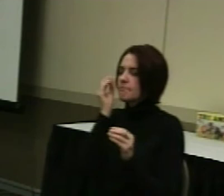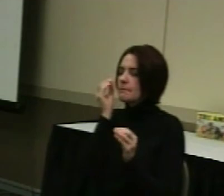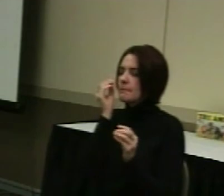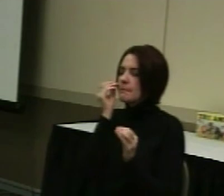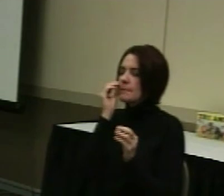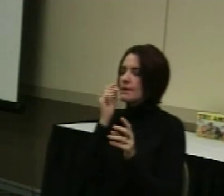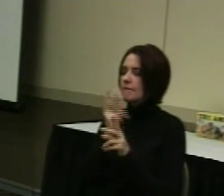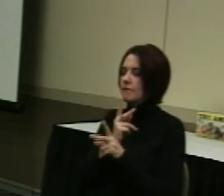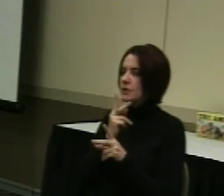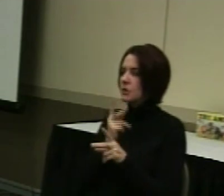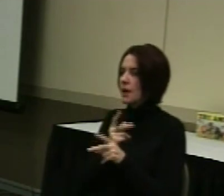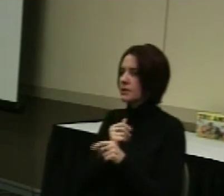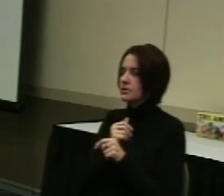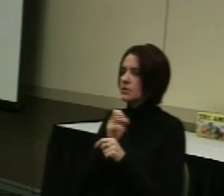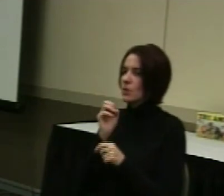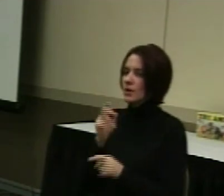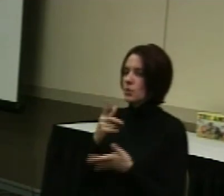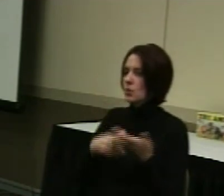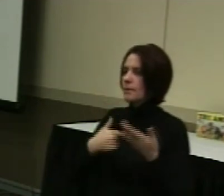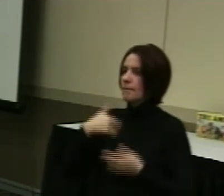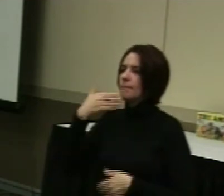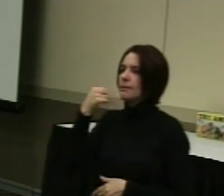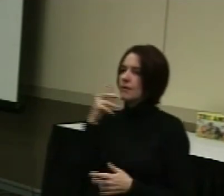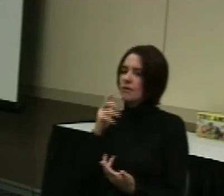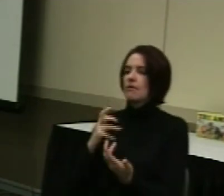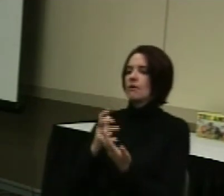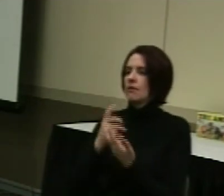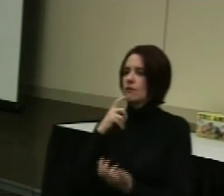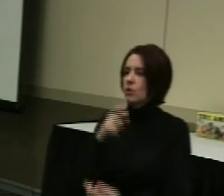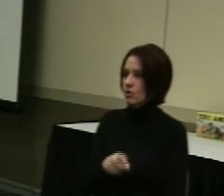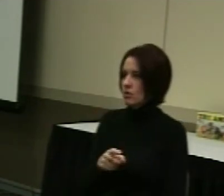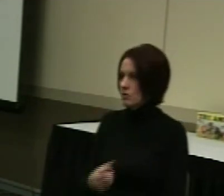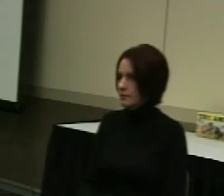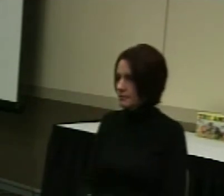it that would serve us well in relation to this child.